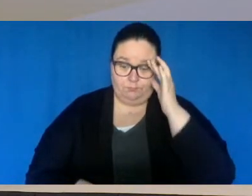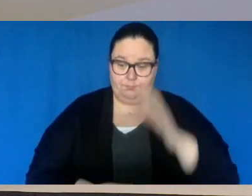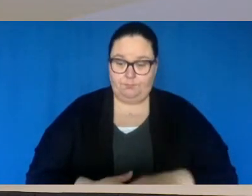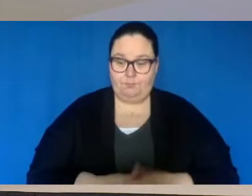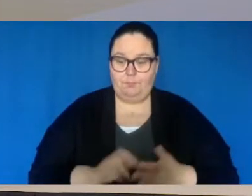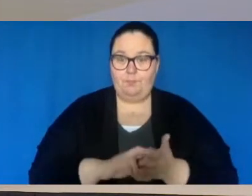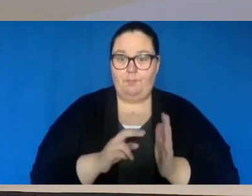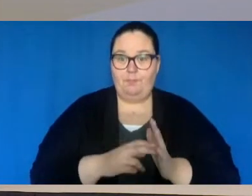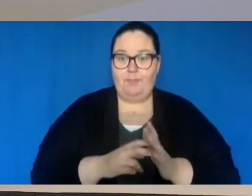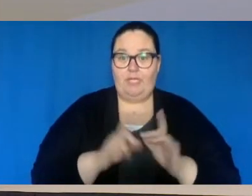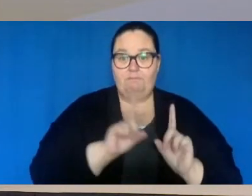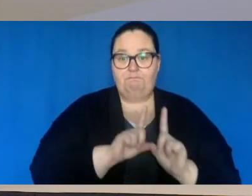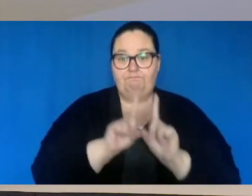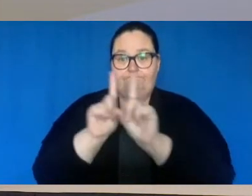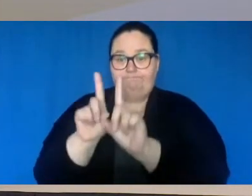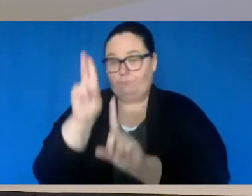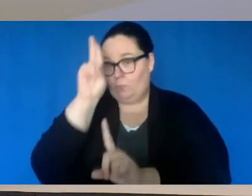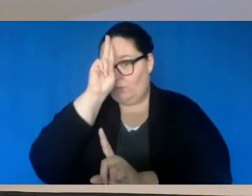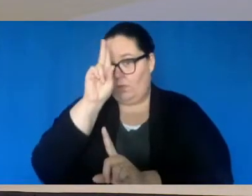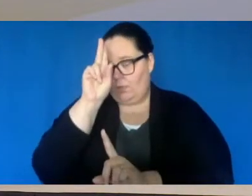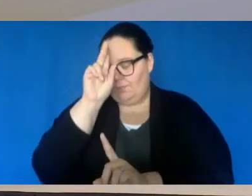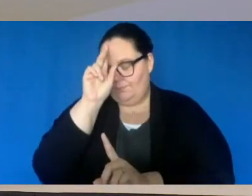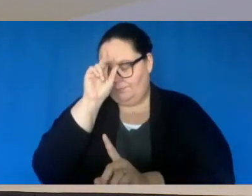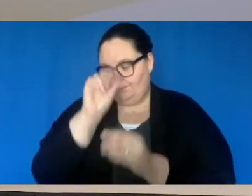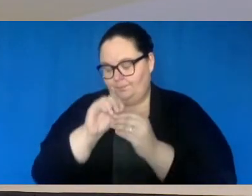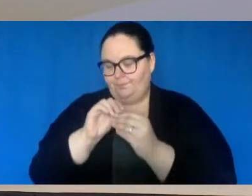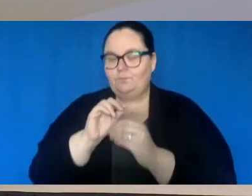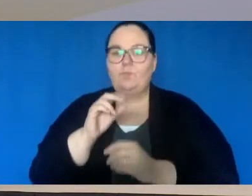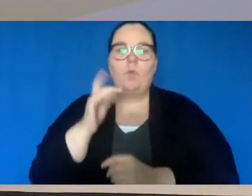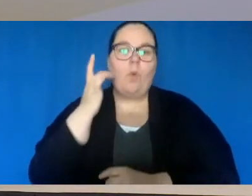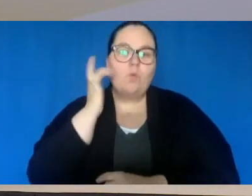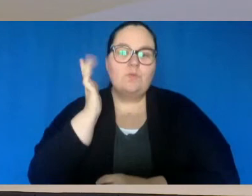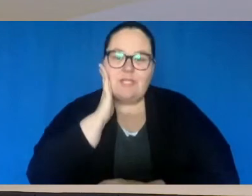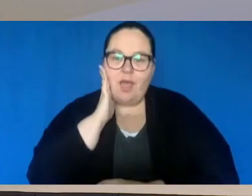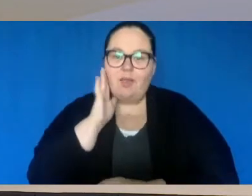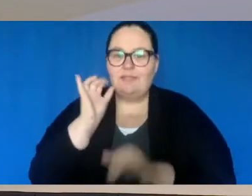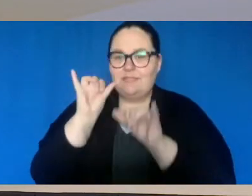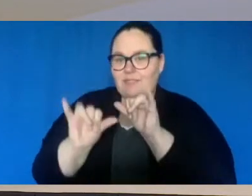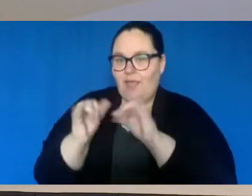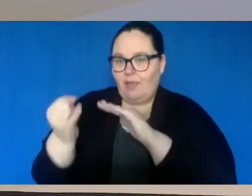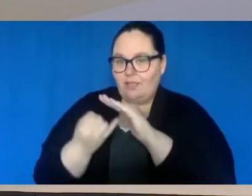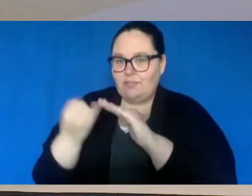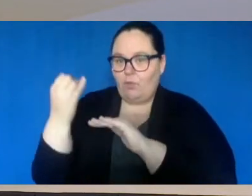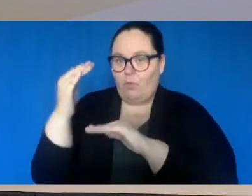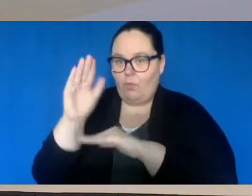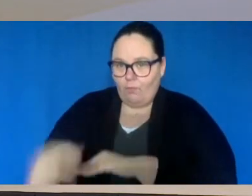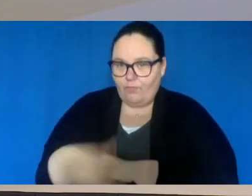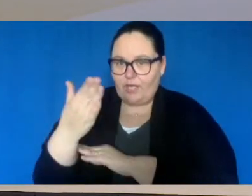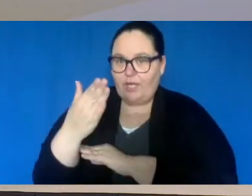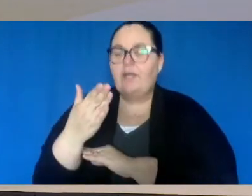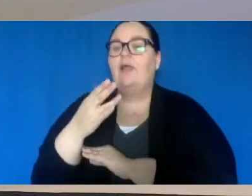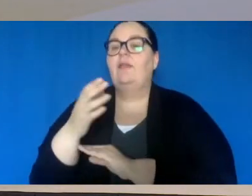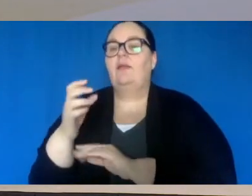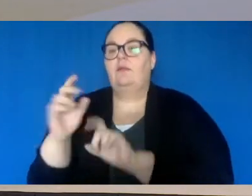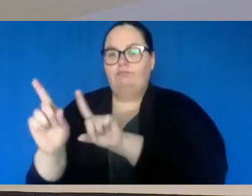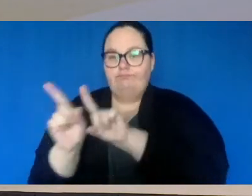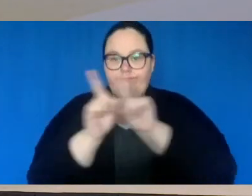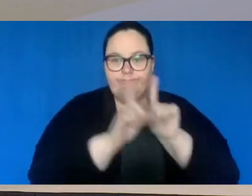escorted to a hotel facility for an isolation overnight, and then put on a plane back